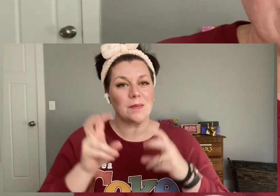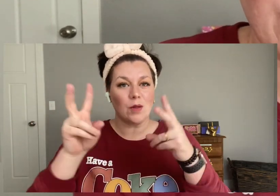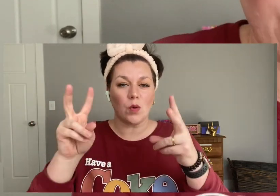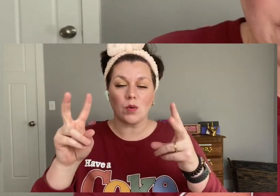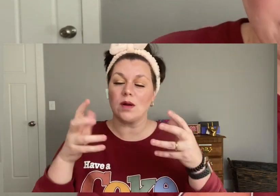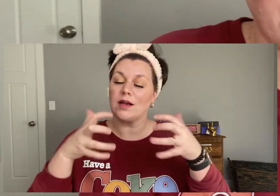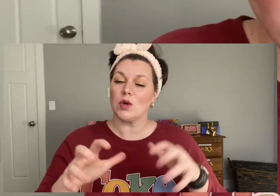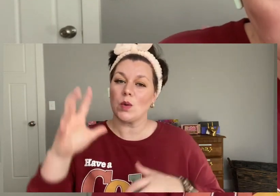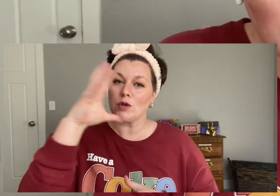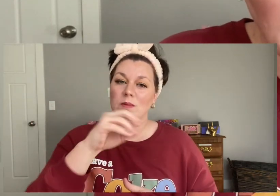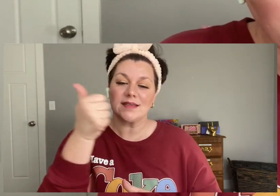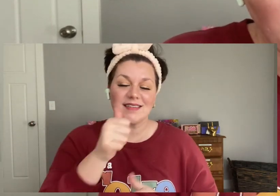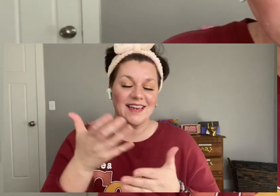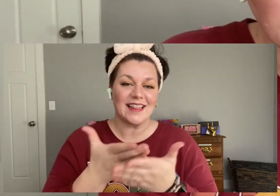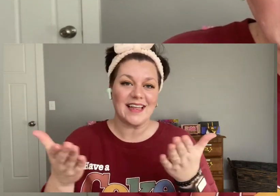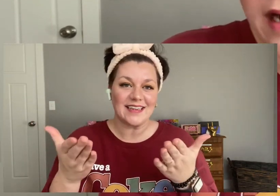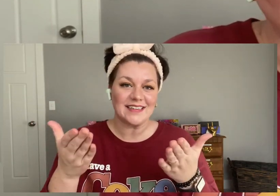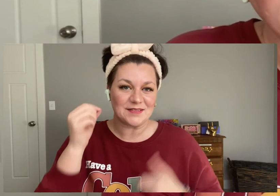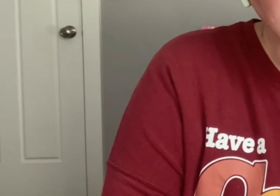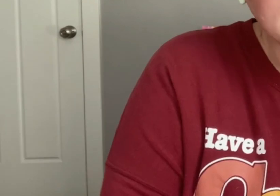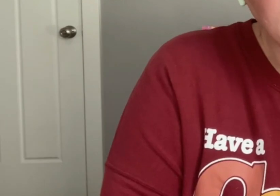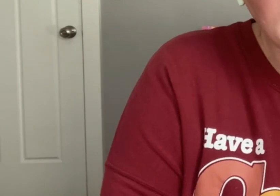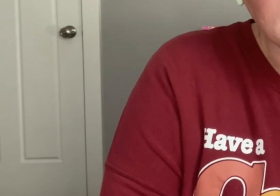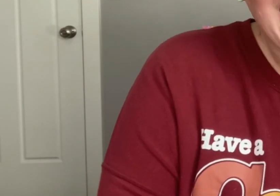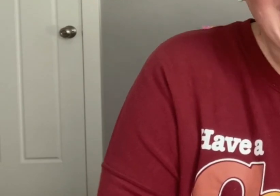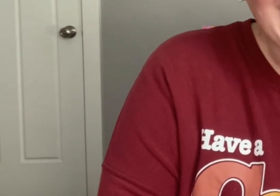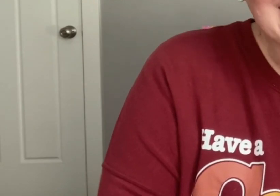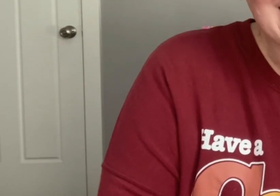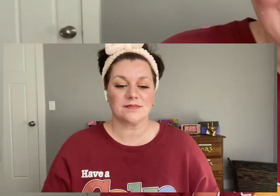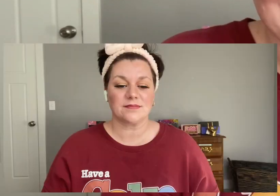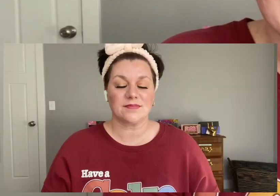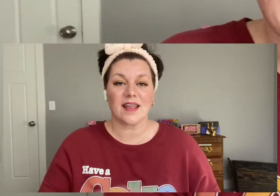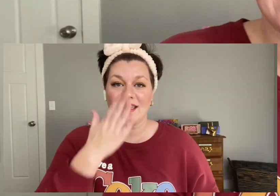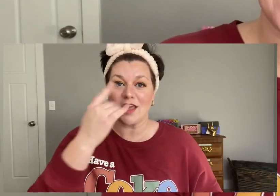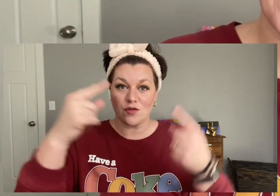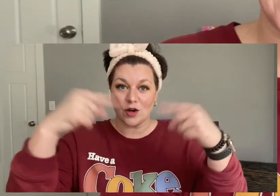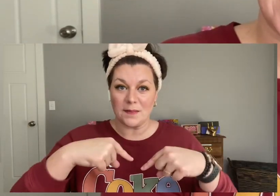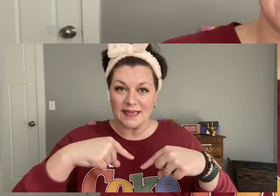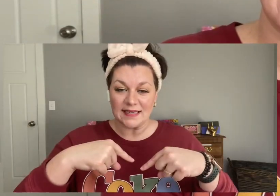that you can know about my future uploads. I don't want you to miss a thing. And that's all for today.